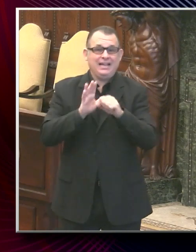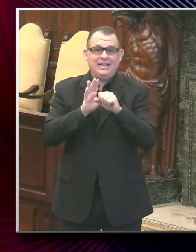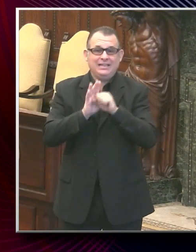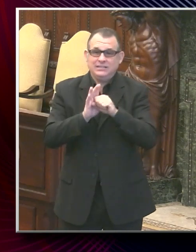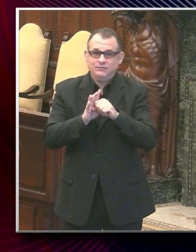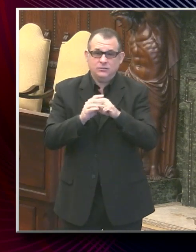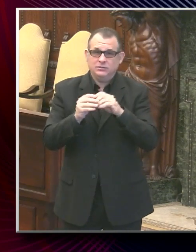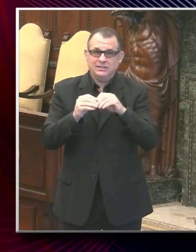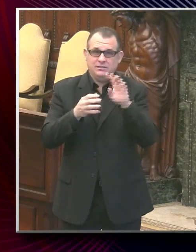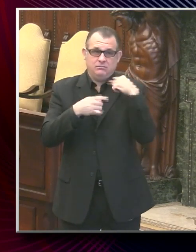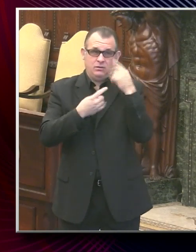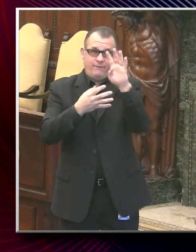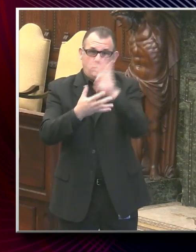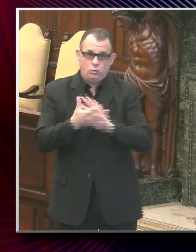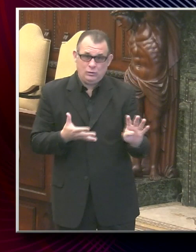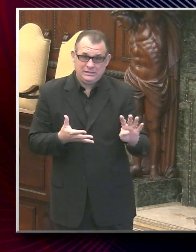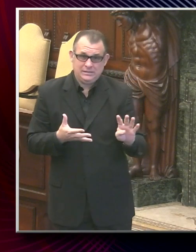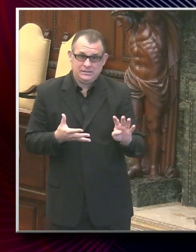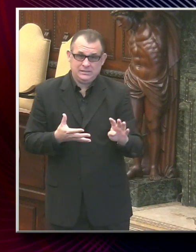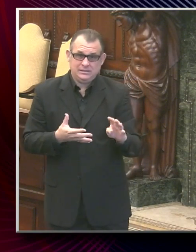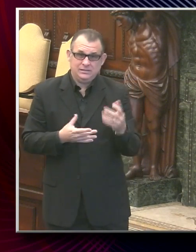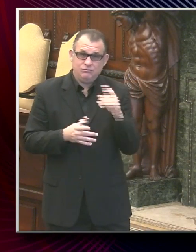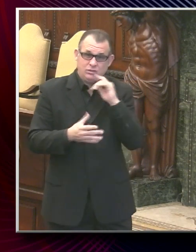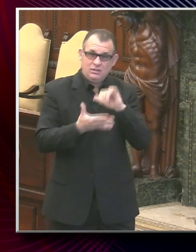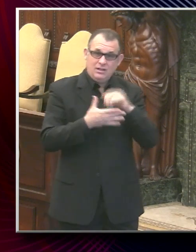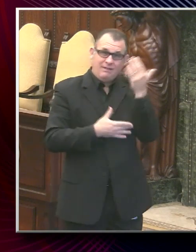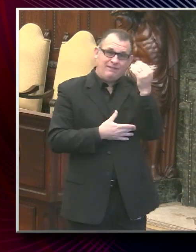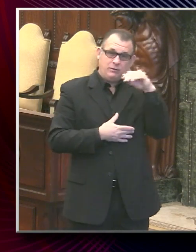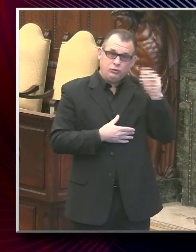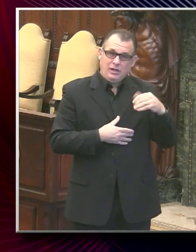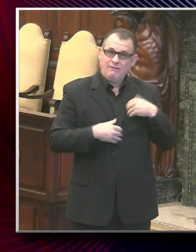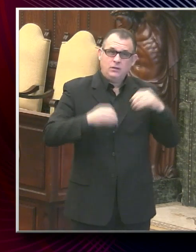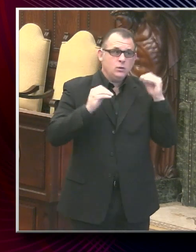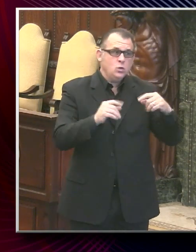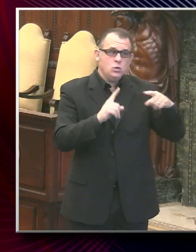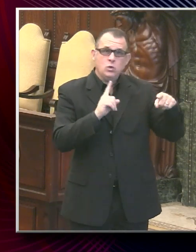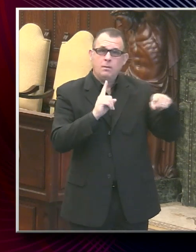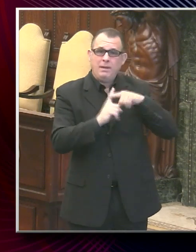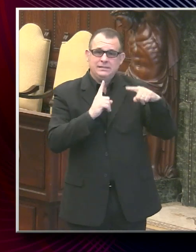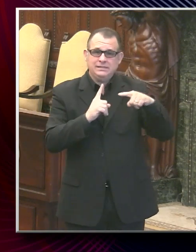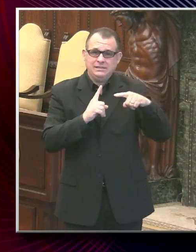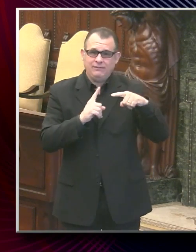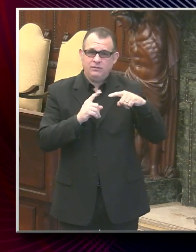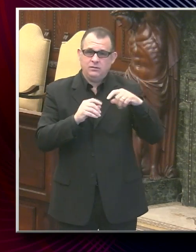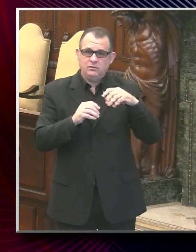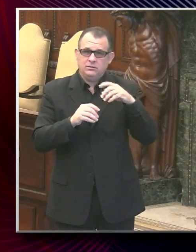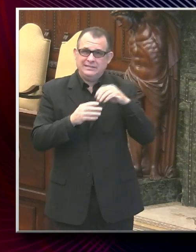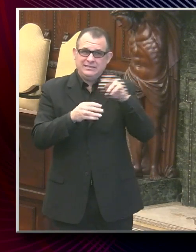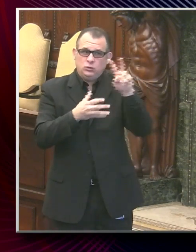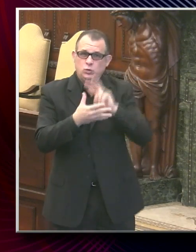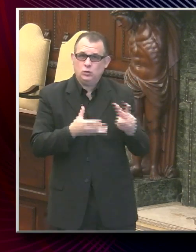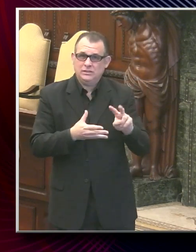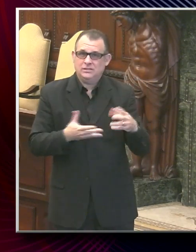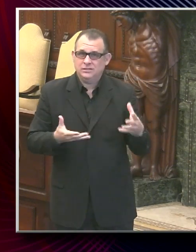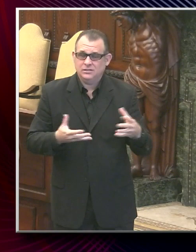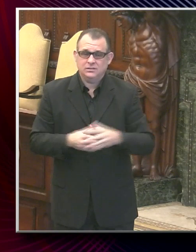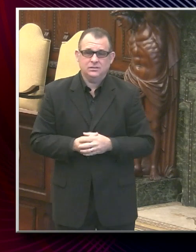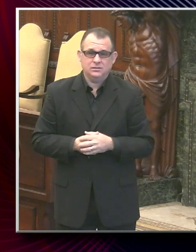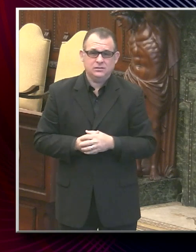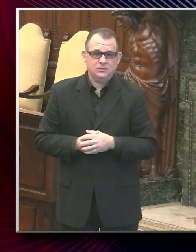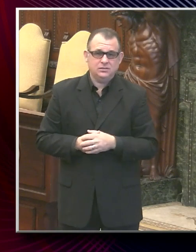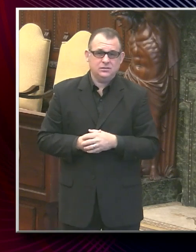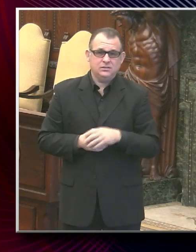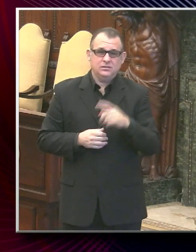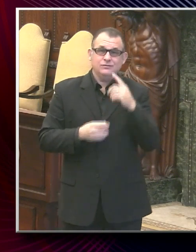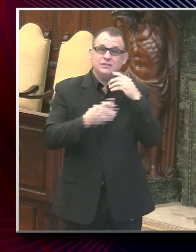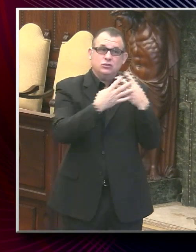in the past 2 weeks. So the nursing homes right now are looking very quiet, and that's a good thing. The city's jail, we had clusters in the past,